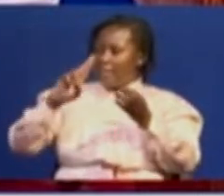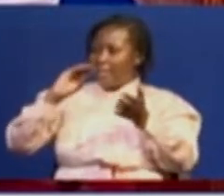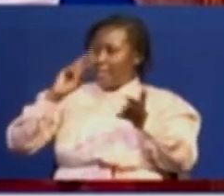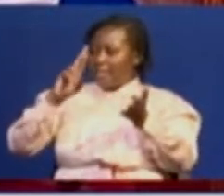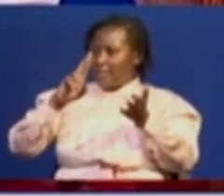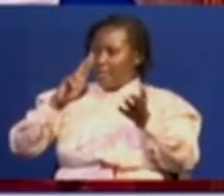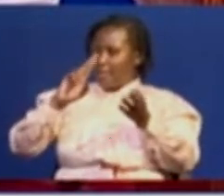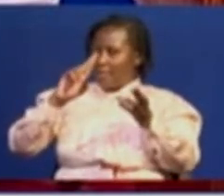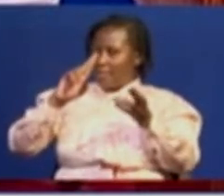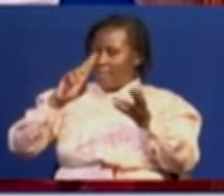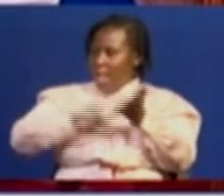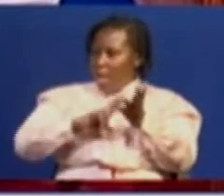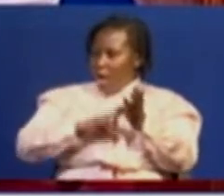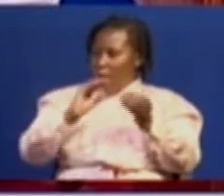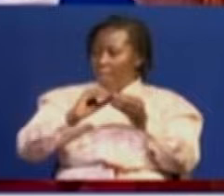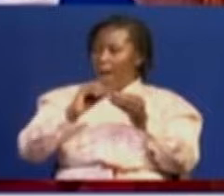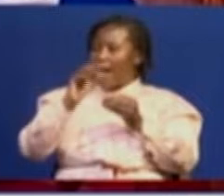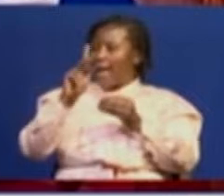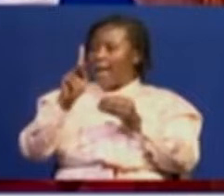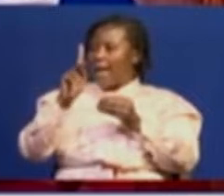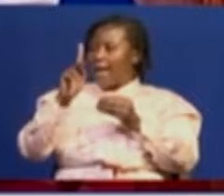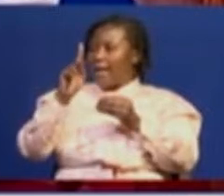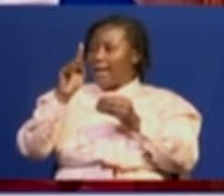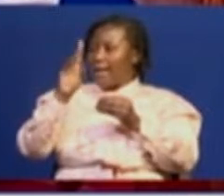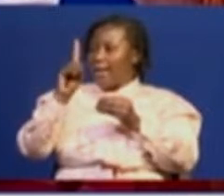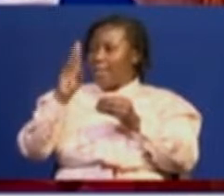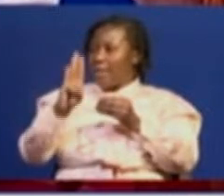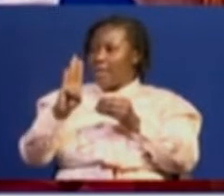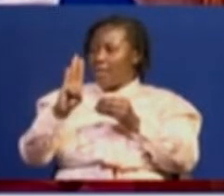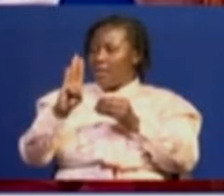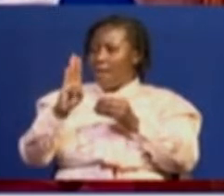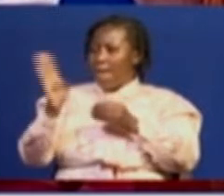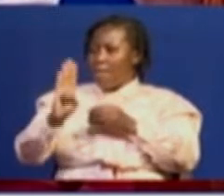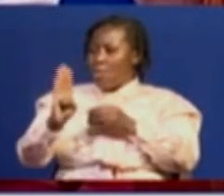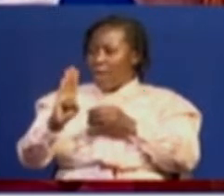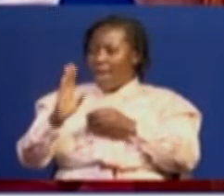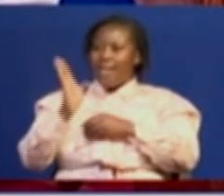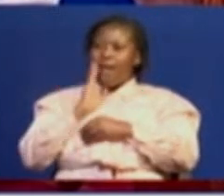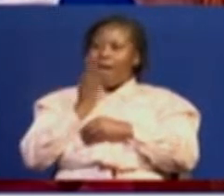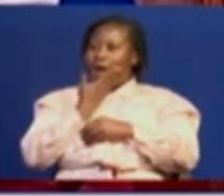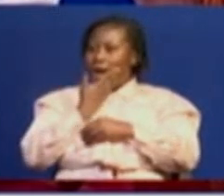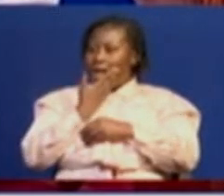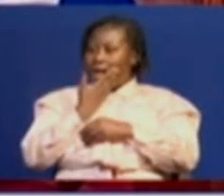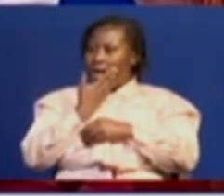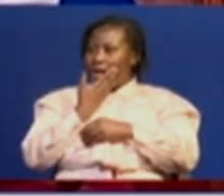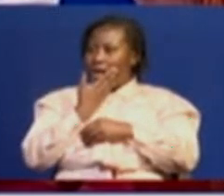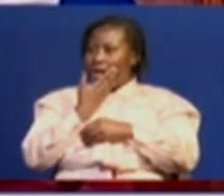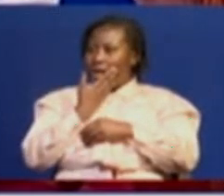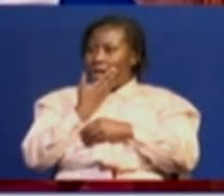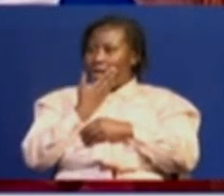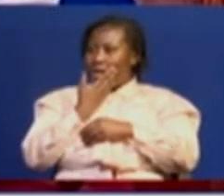number KDB 704A light blue in color.